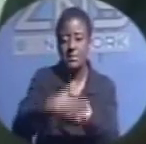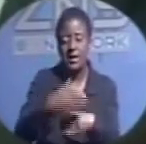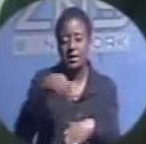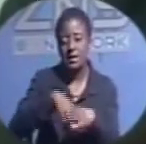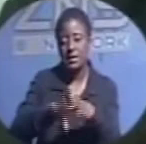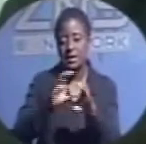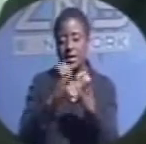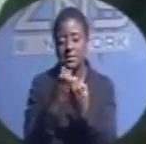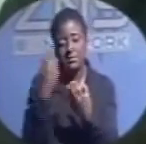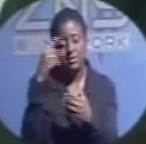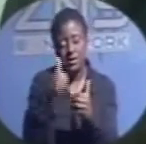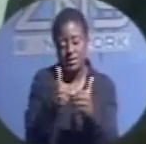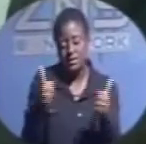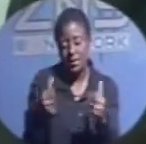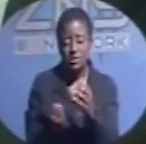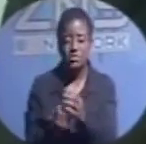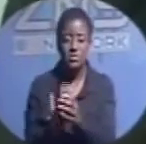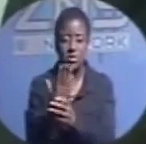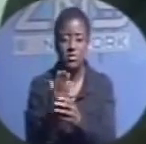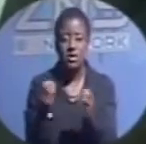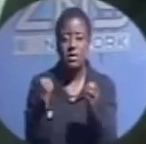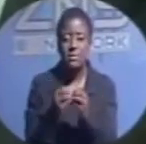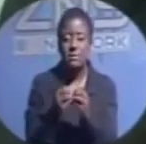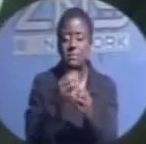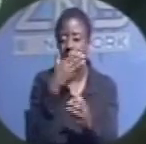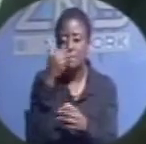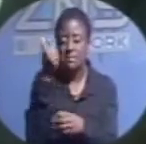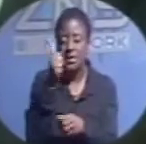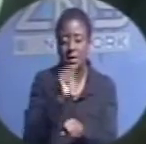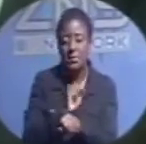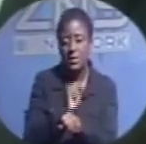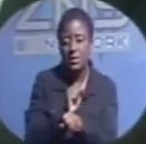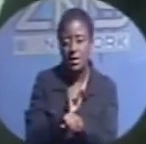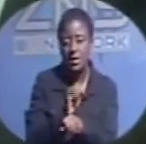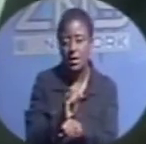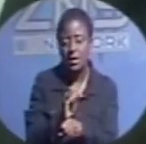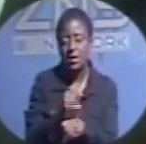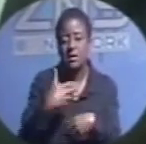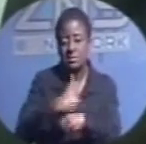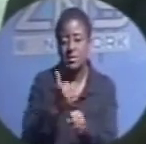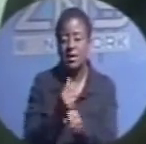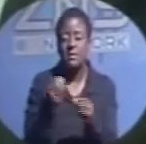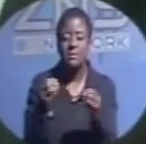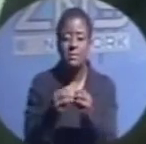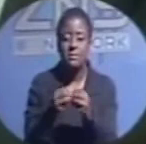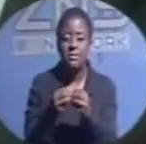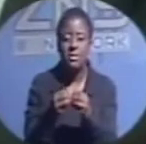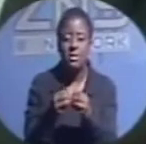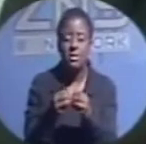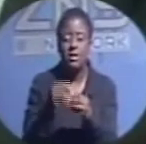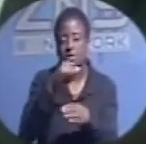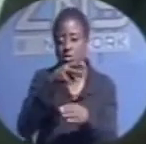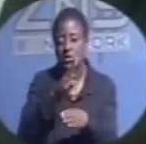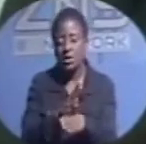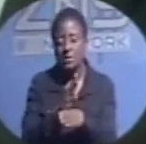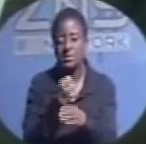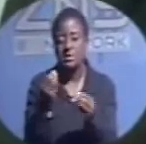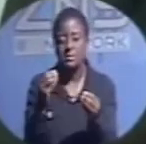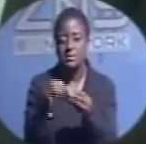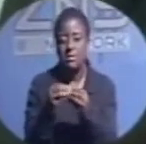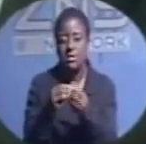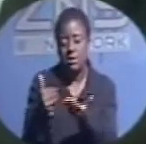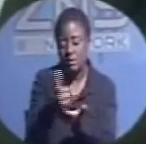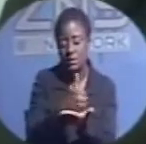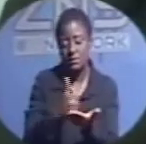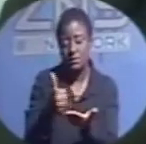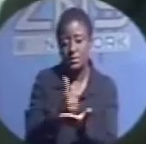for expanded growth, for more efficient operations, which will create more employment and more revenues for those industries, which